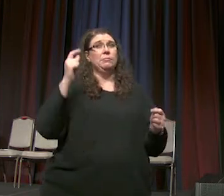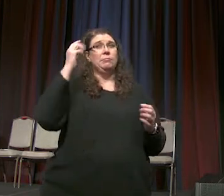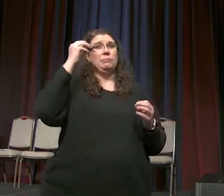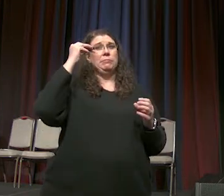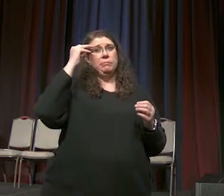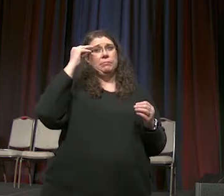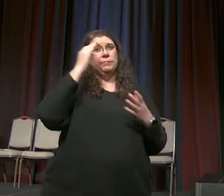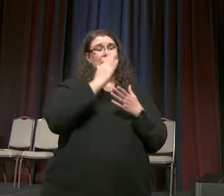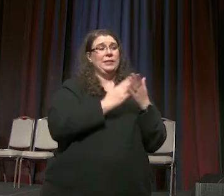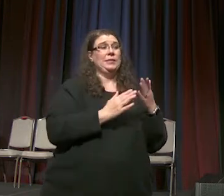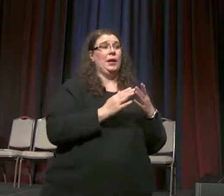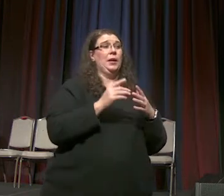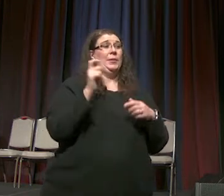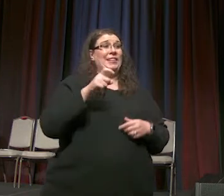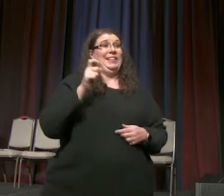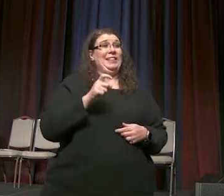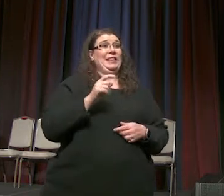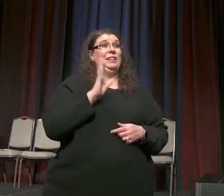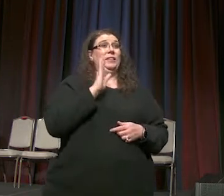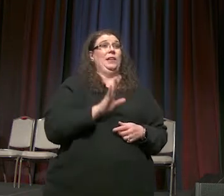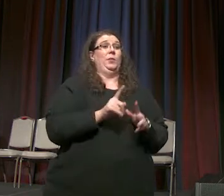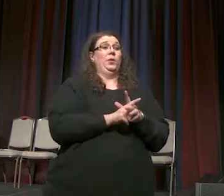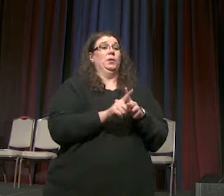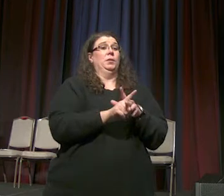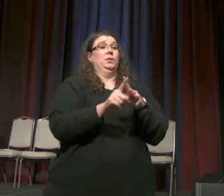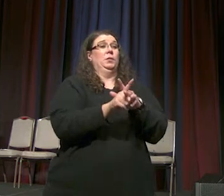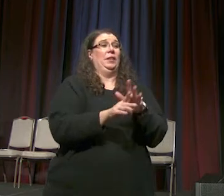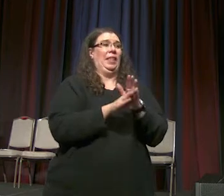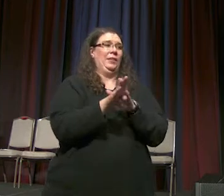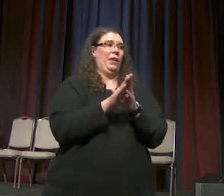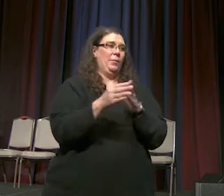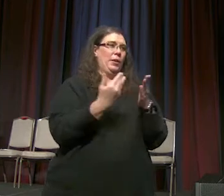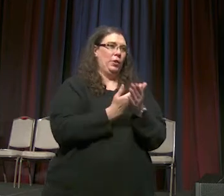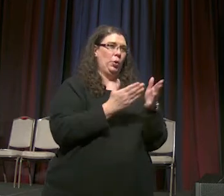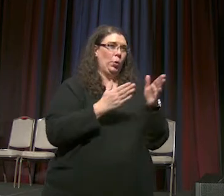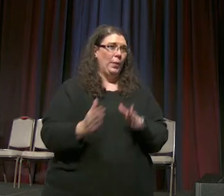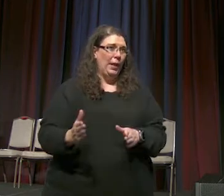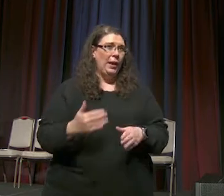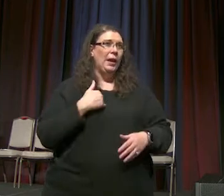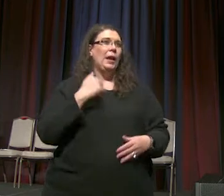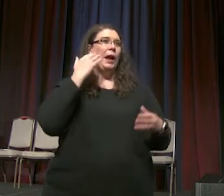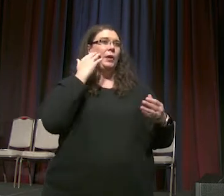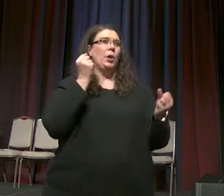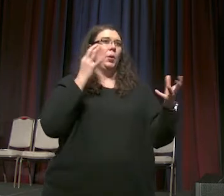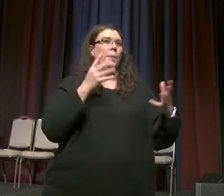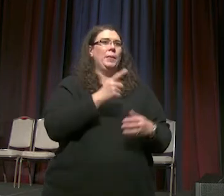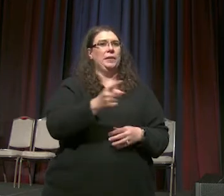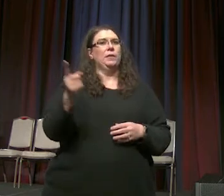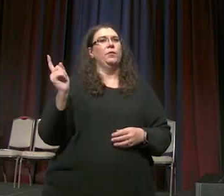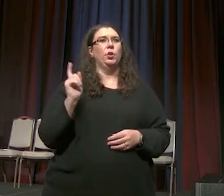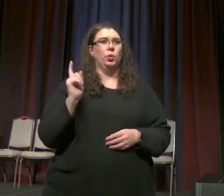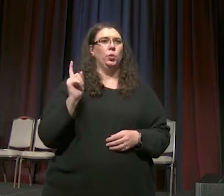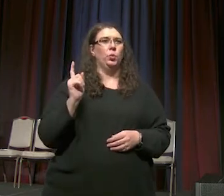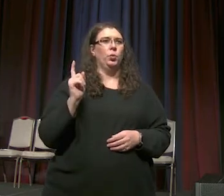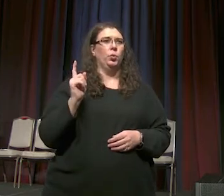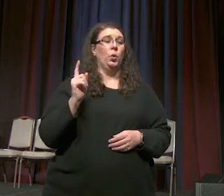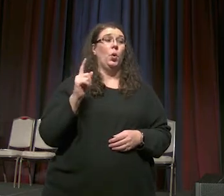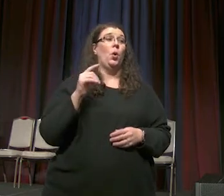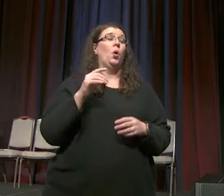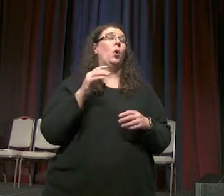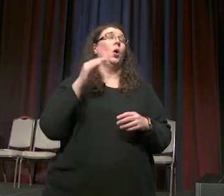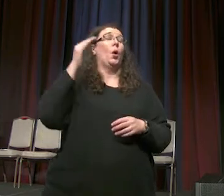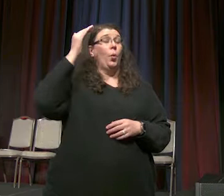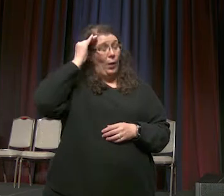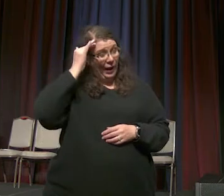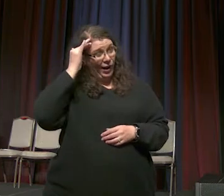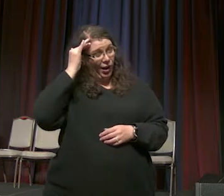some emerging needs in the development of this new plan. I know many of you are very aware that it